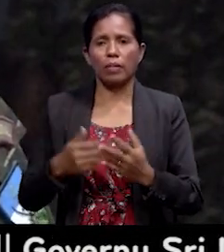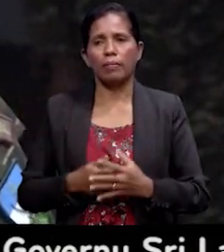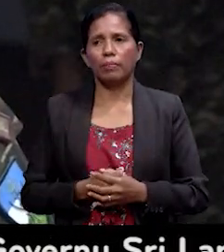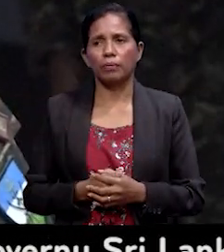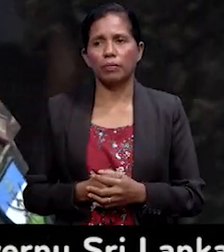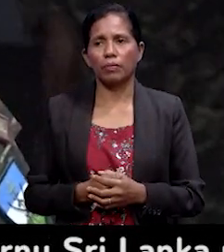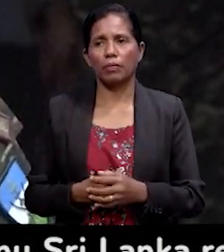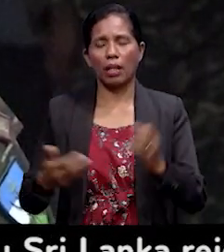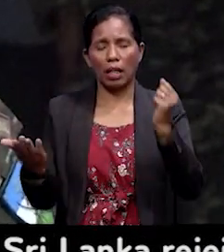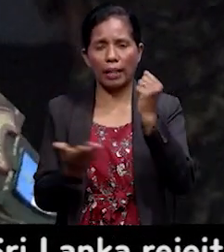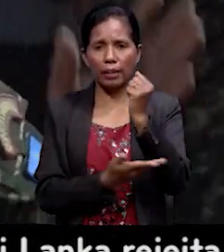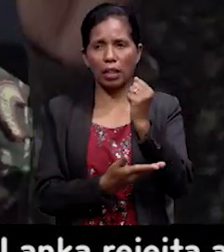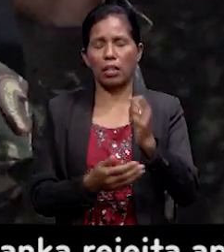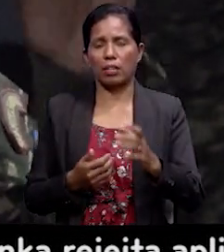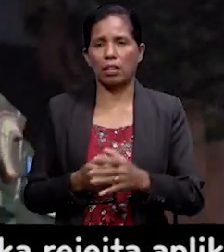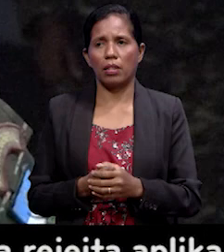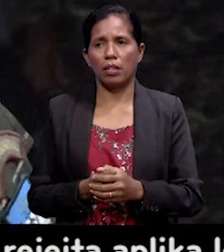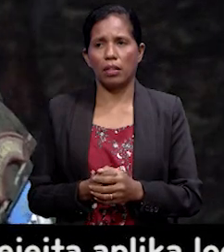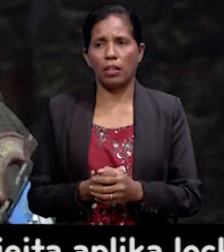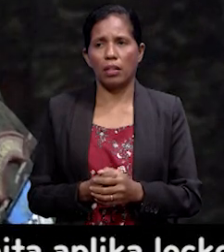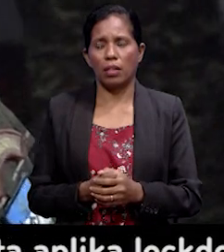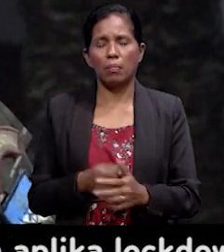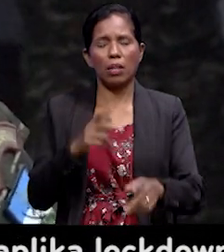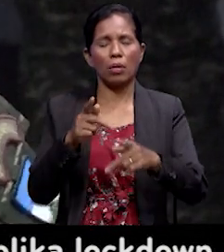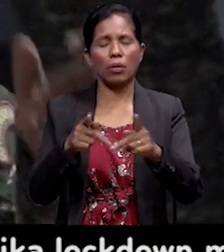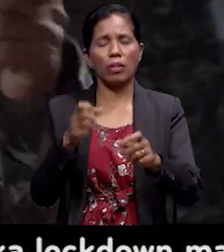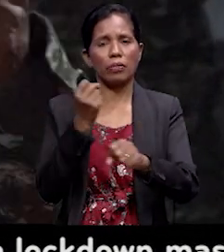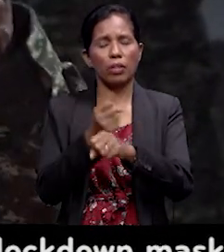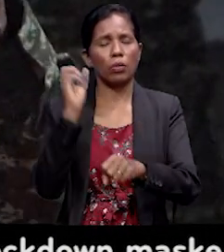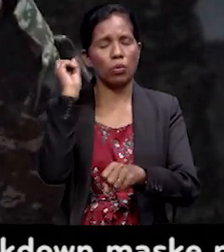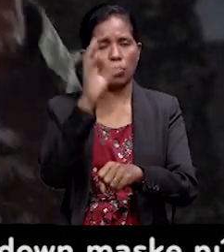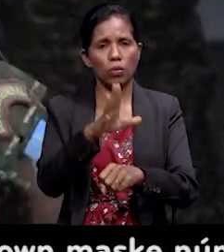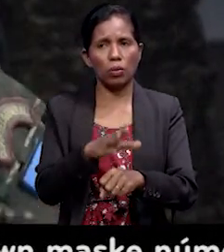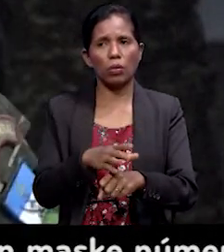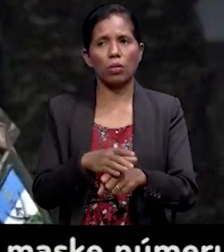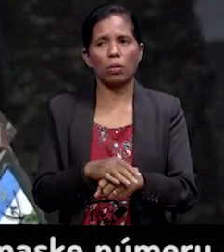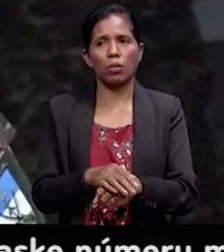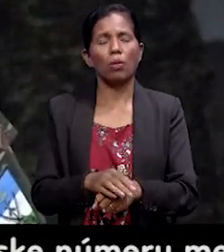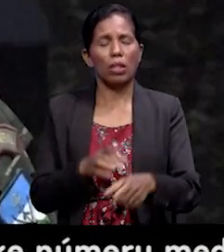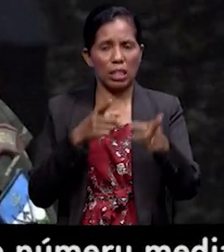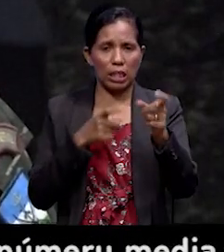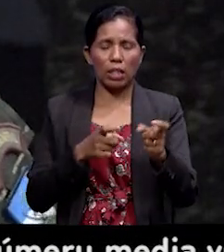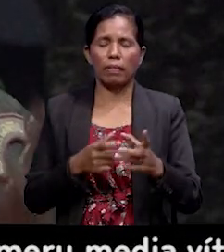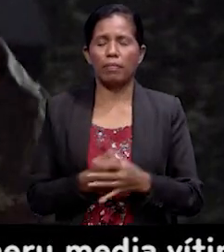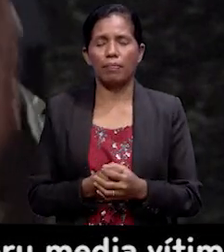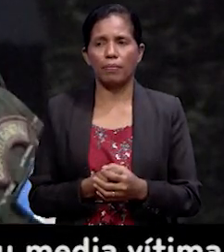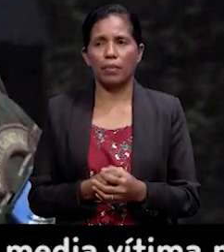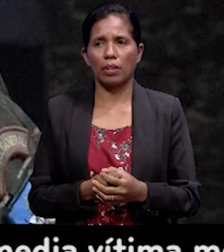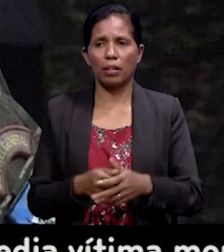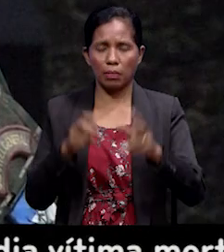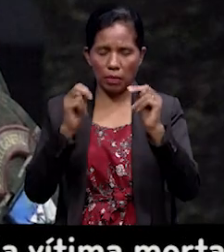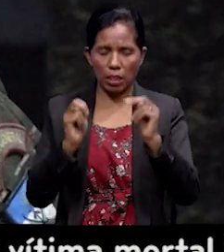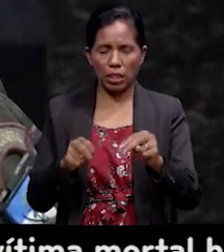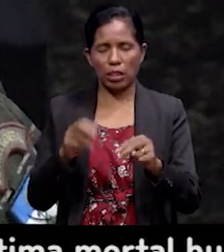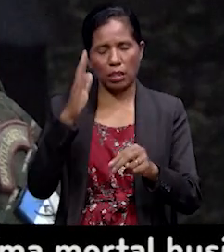Ta balu lori fatu matuda balu lori gira persoan di arma ketiru ne persisa